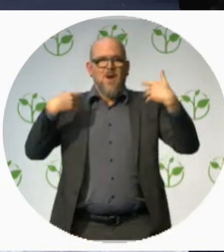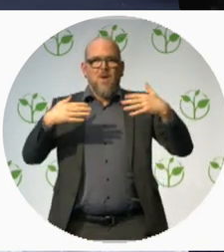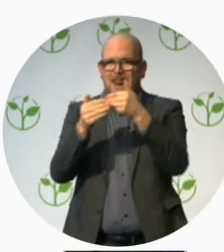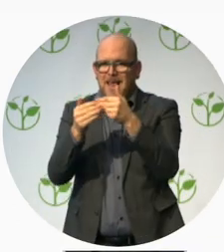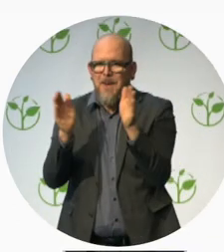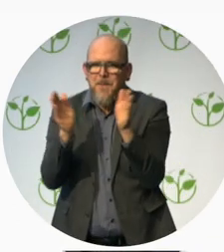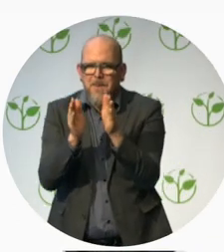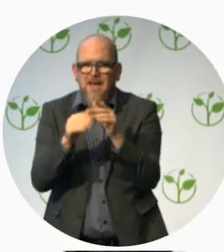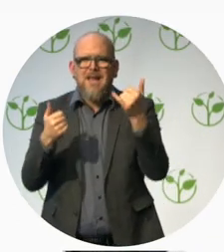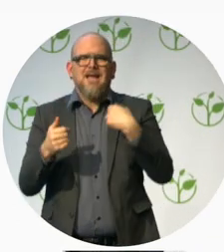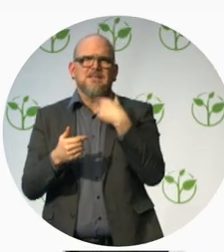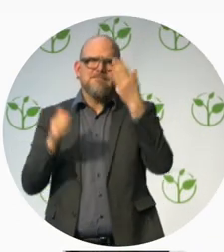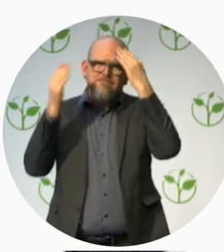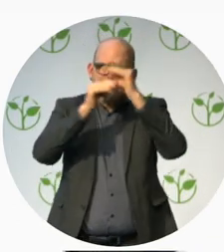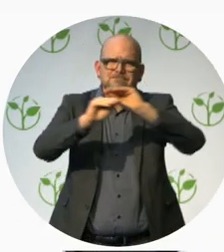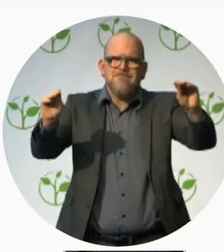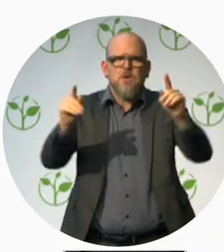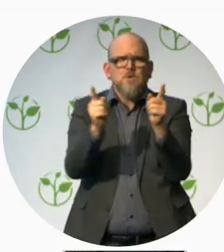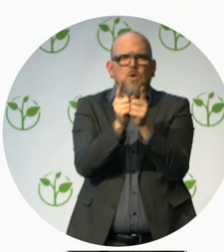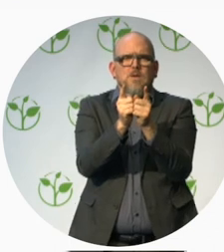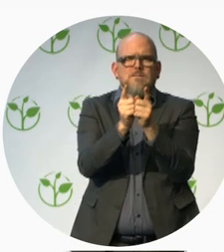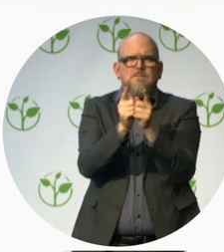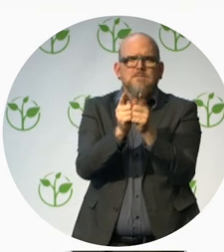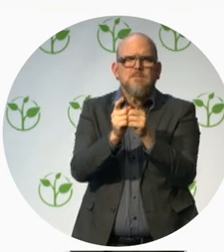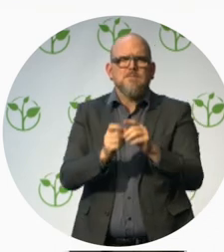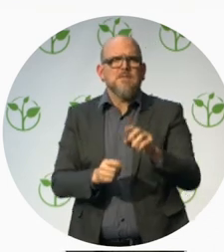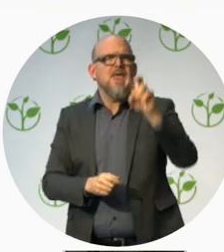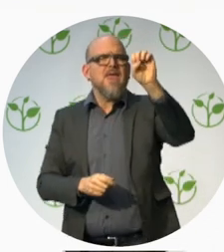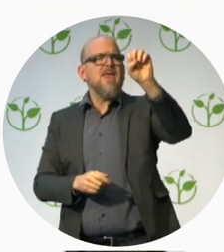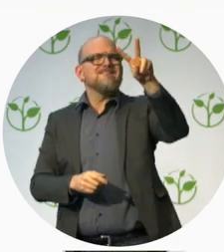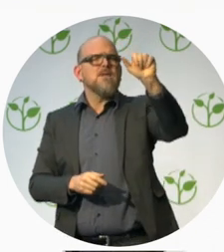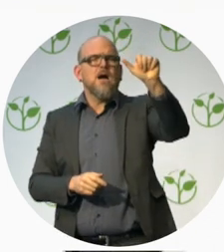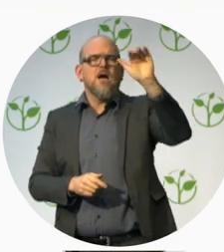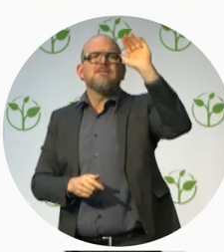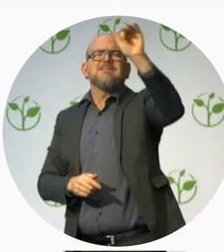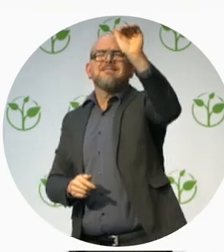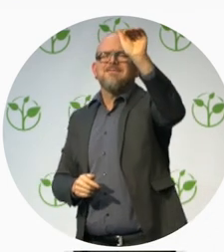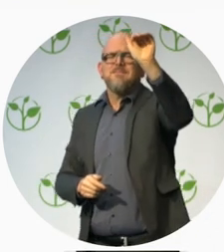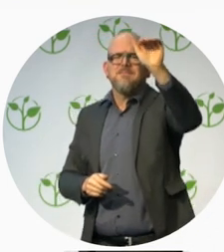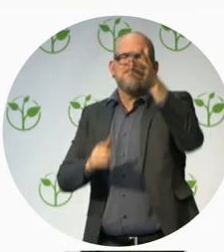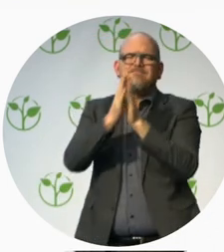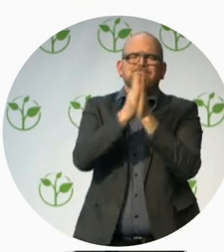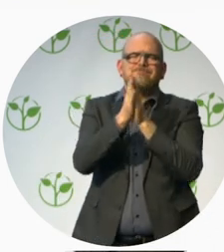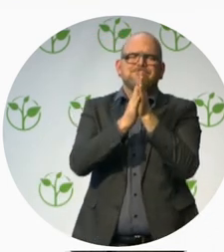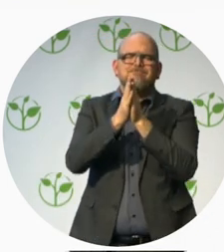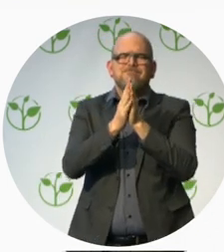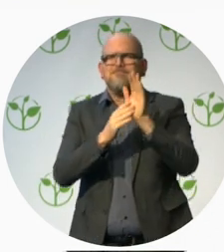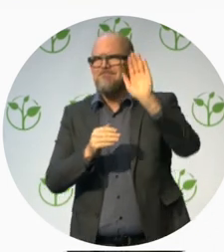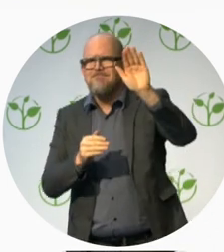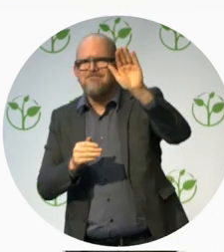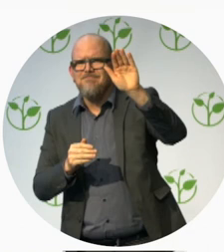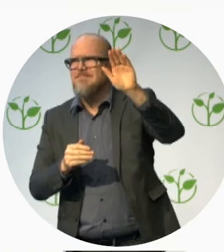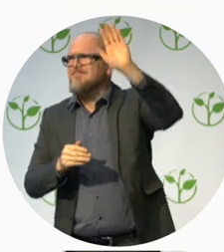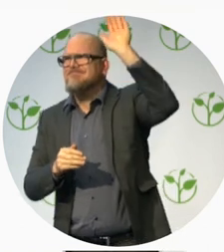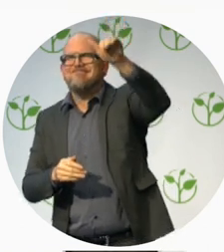to Ava down the back, who is working very closely with Wilfred to make sure this is moving really slowly, and this is a pretty big deal. So could we just give a